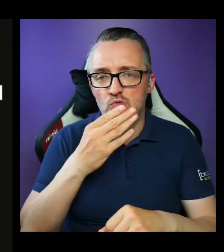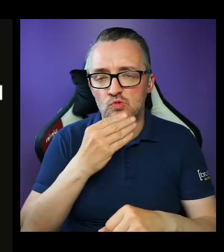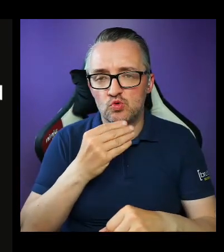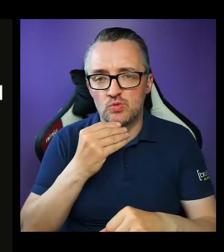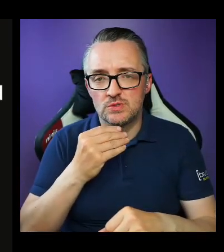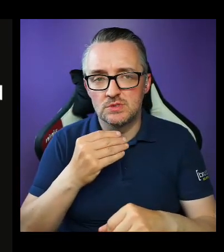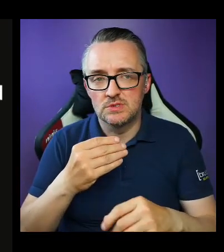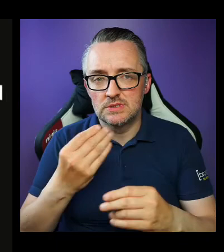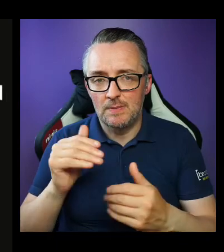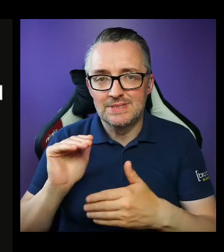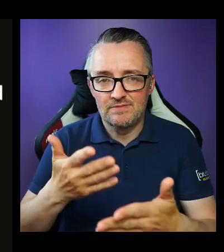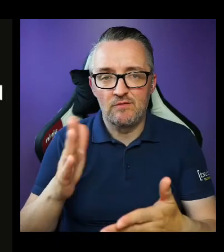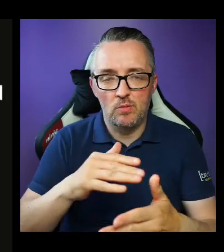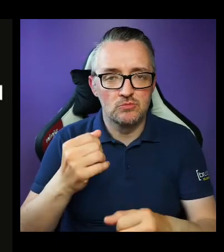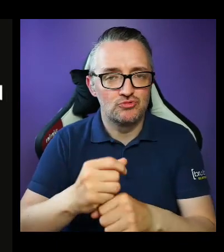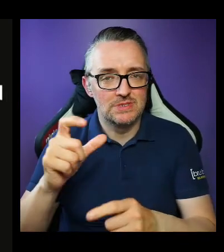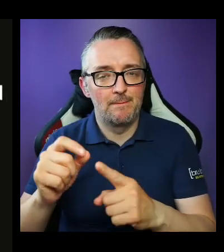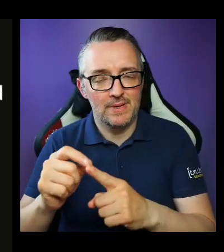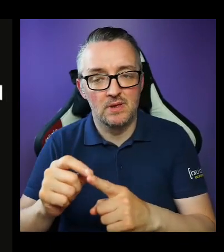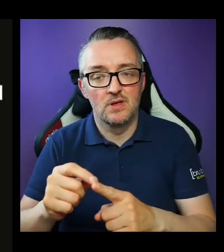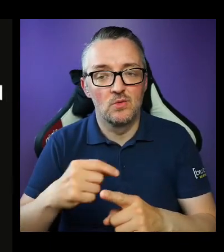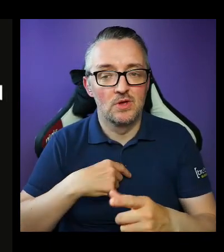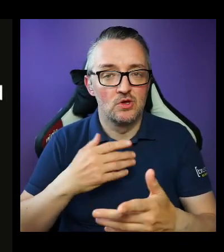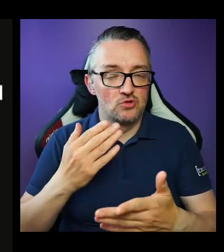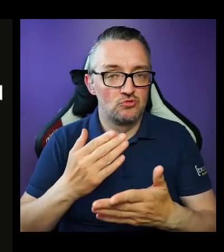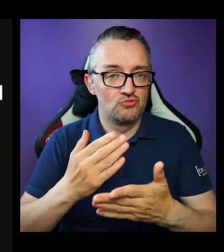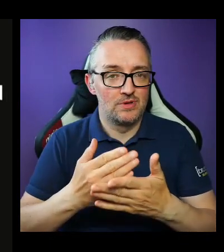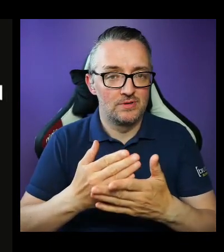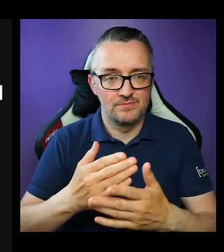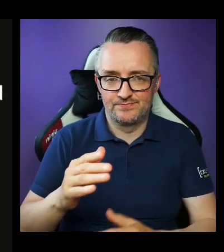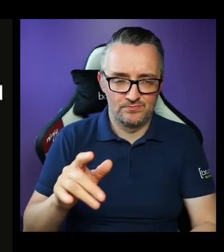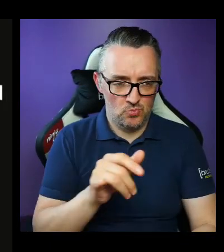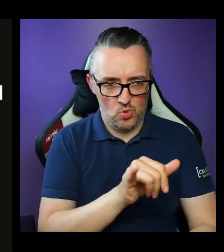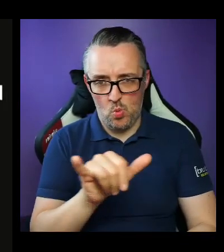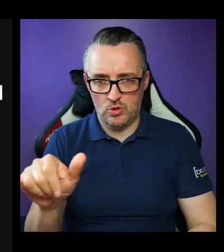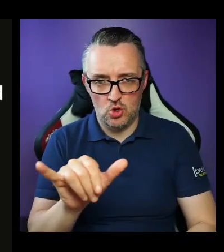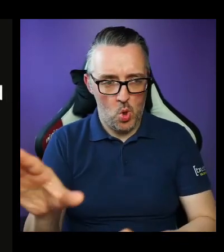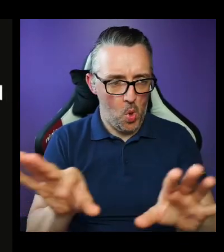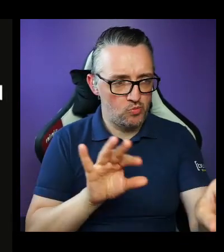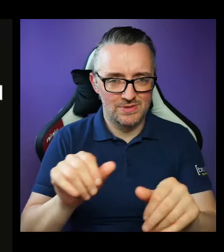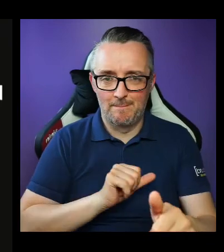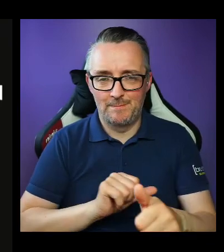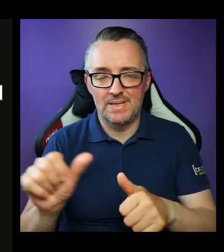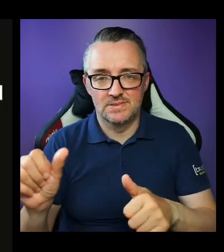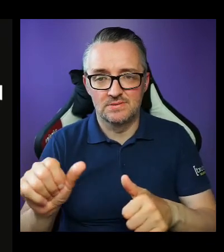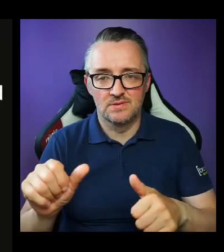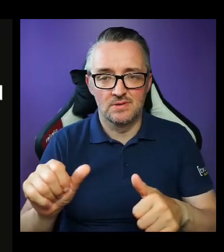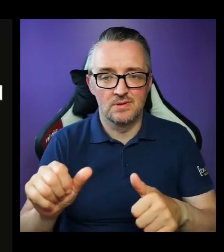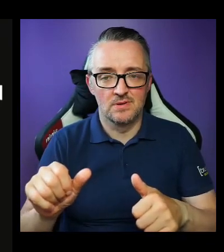the services from GCP, and we're really going for like which one has the best option,